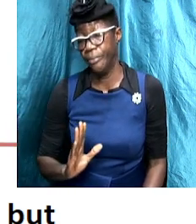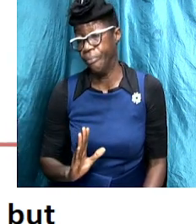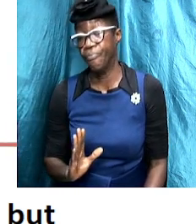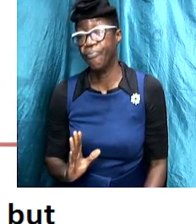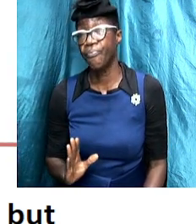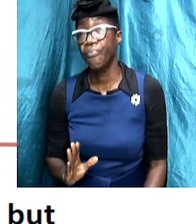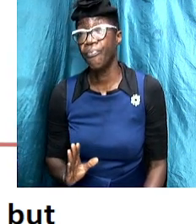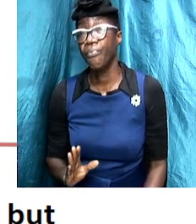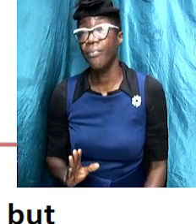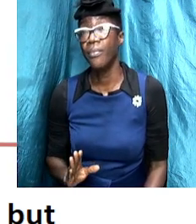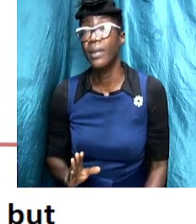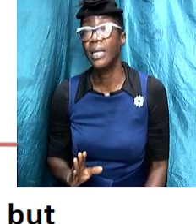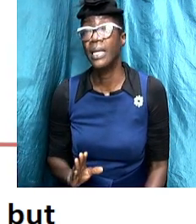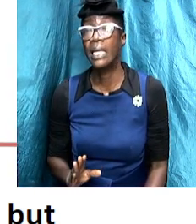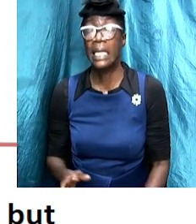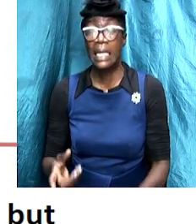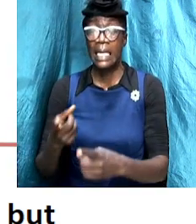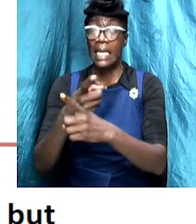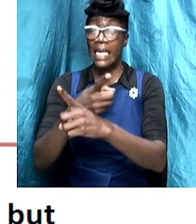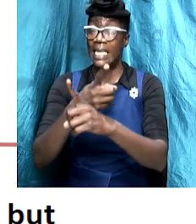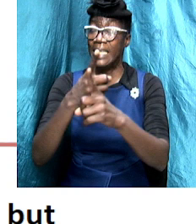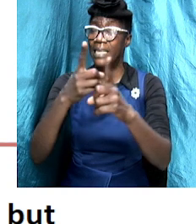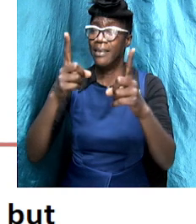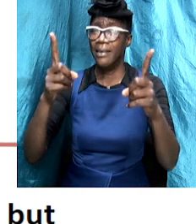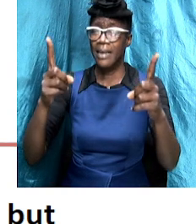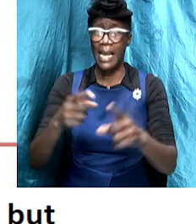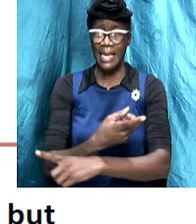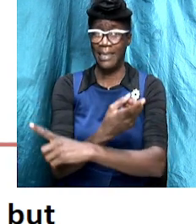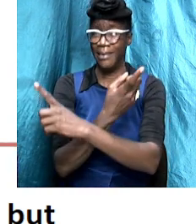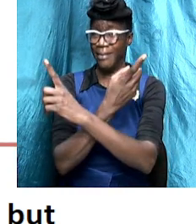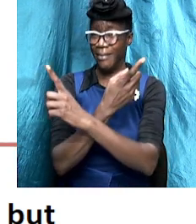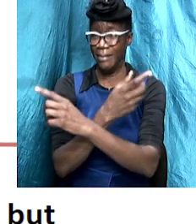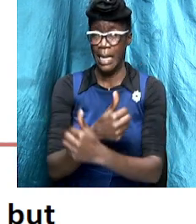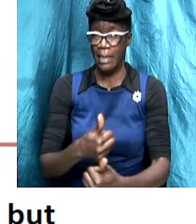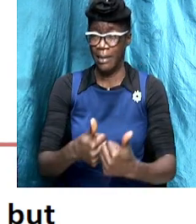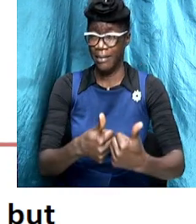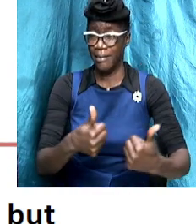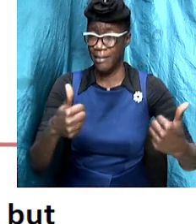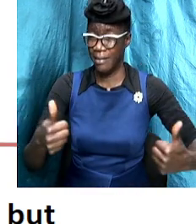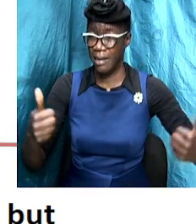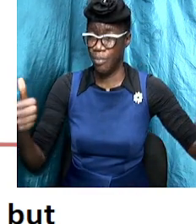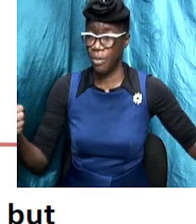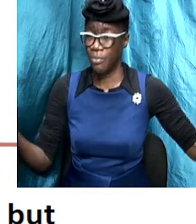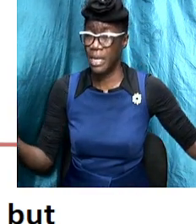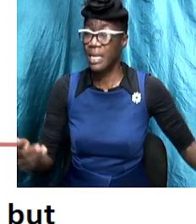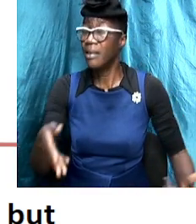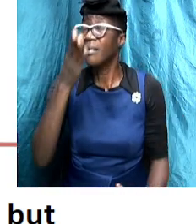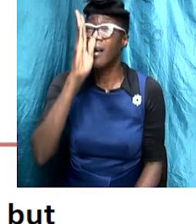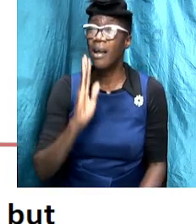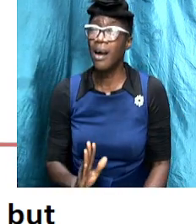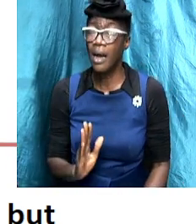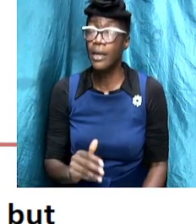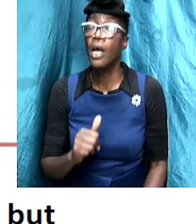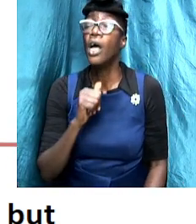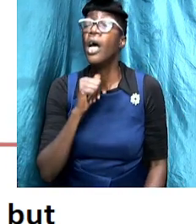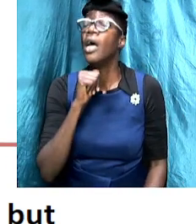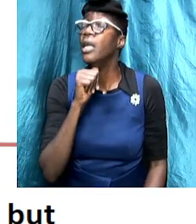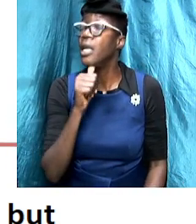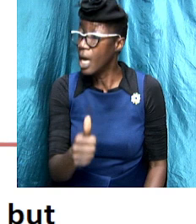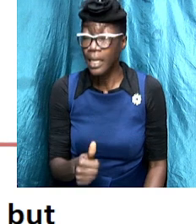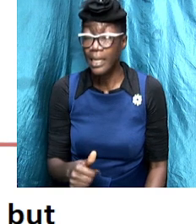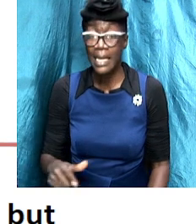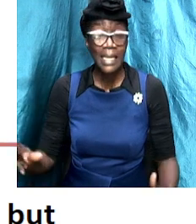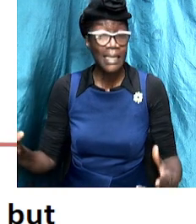story of Trinity. It divides God. But Jesus was not a second person in no